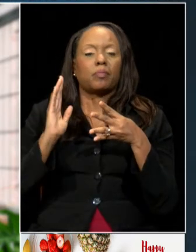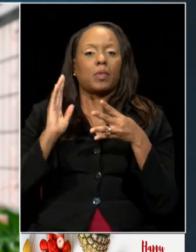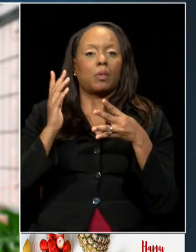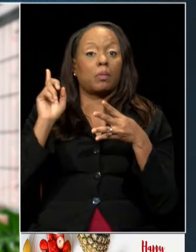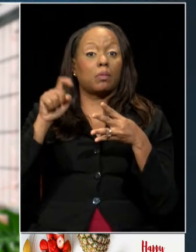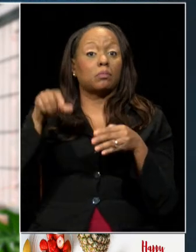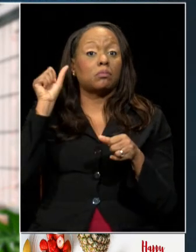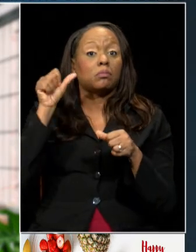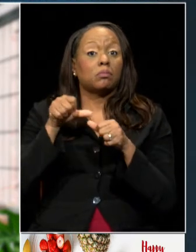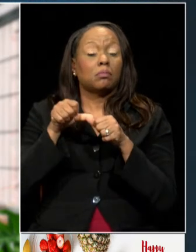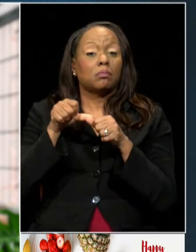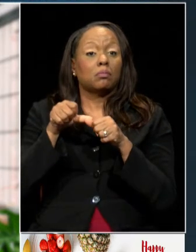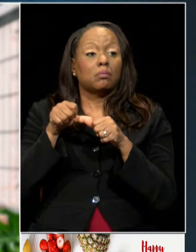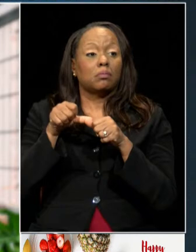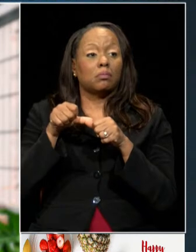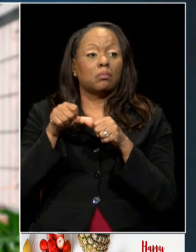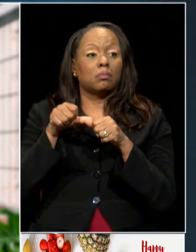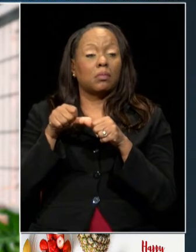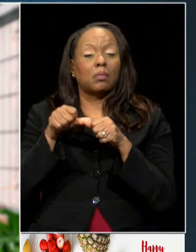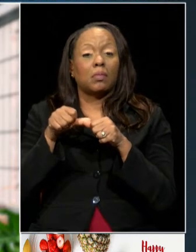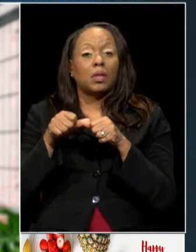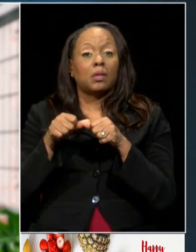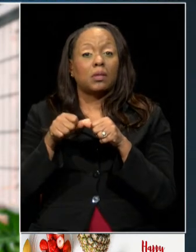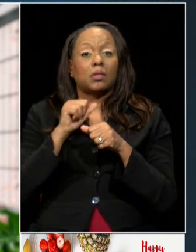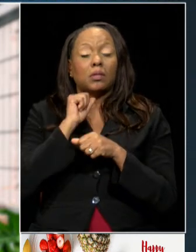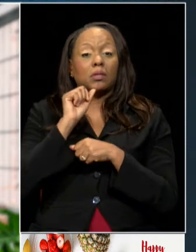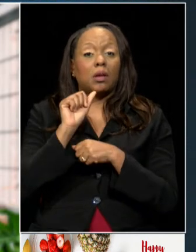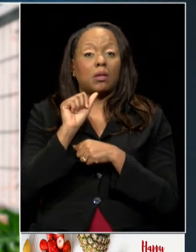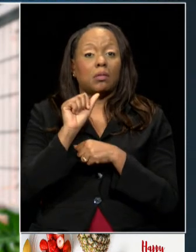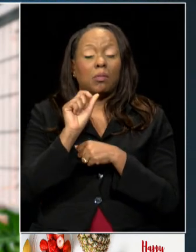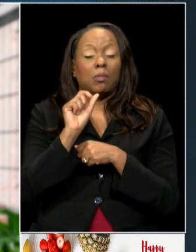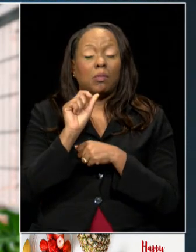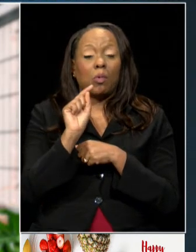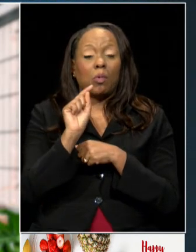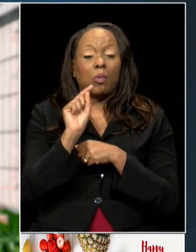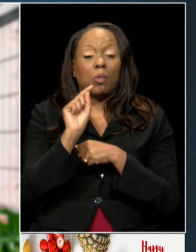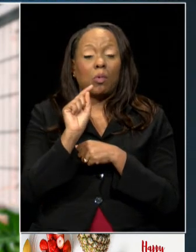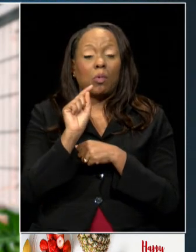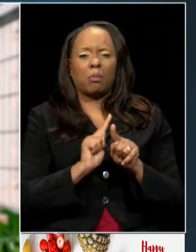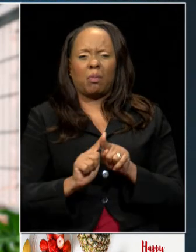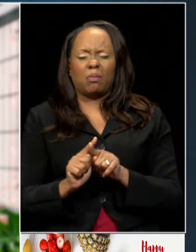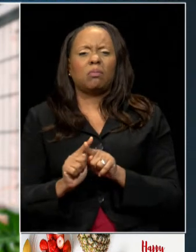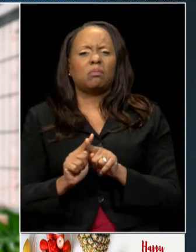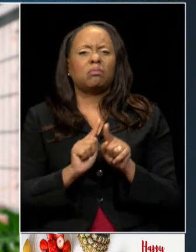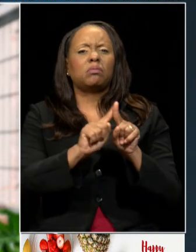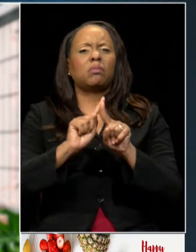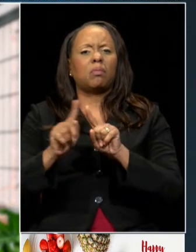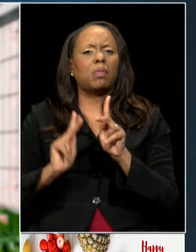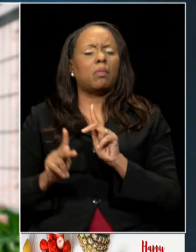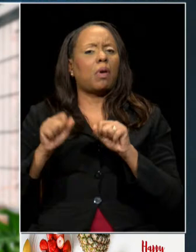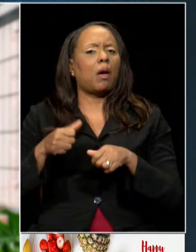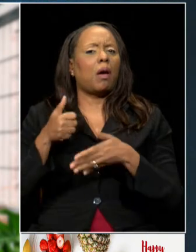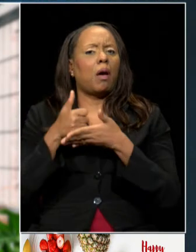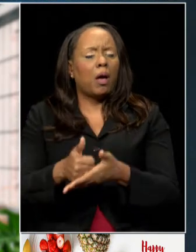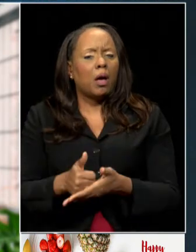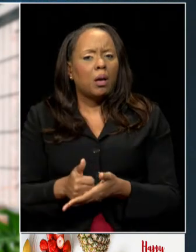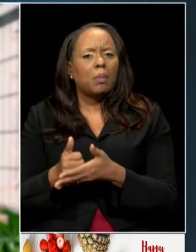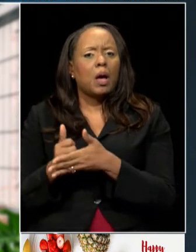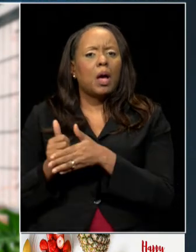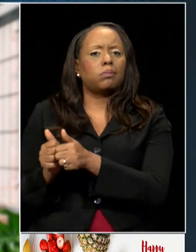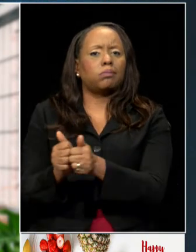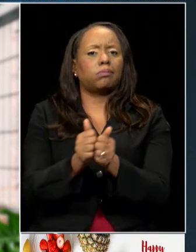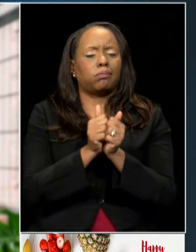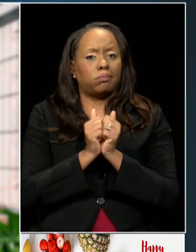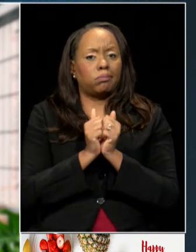to remember that it's a team effort. There's a lot of support that is involved. We hope that you will stay with us for the